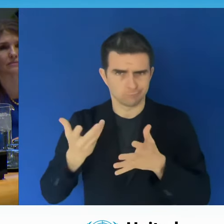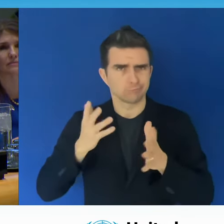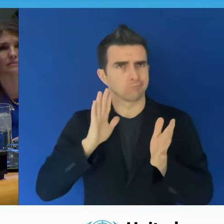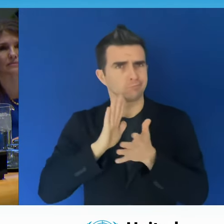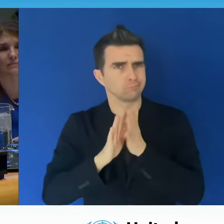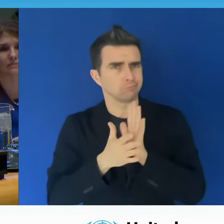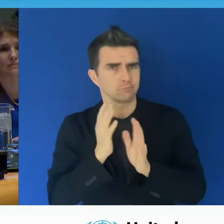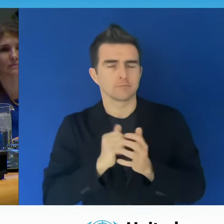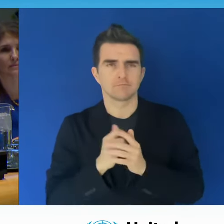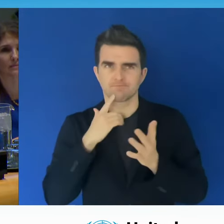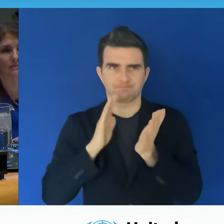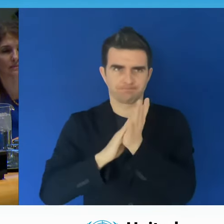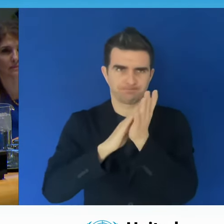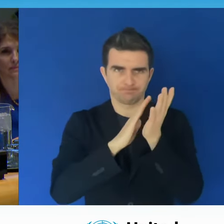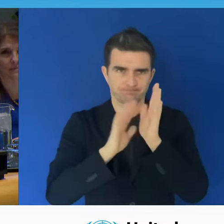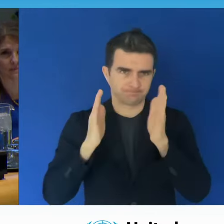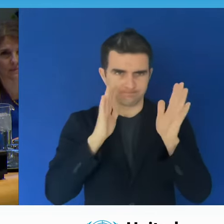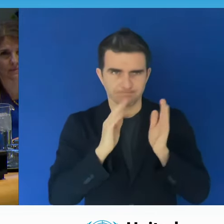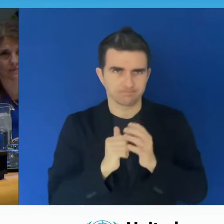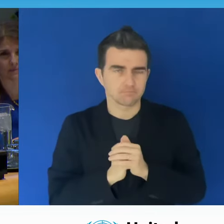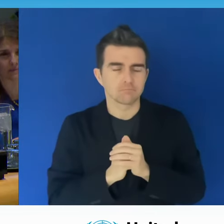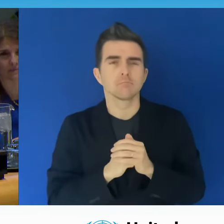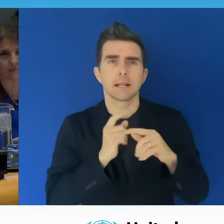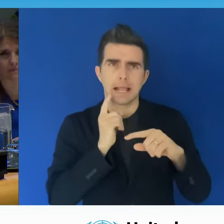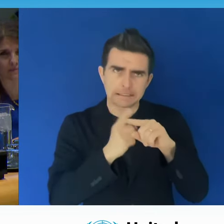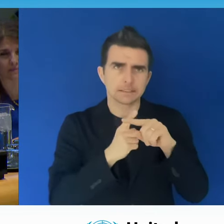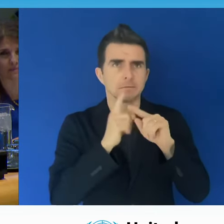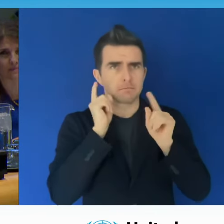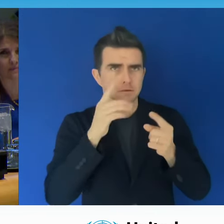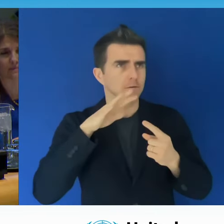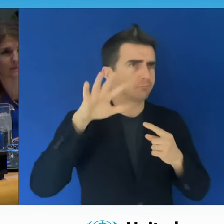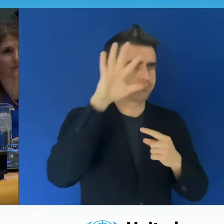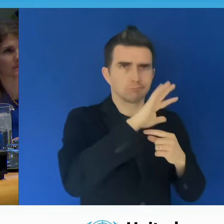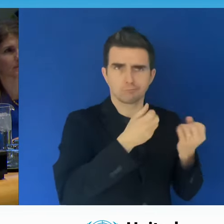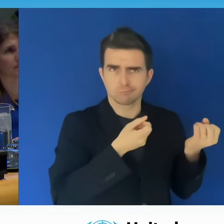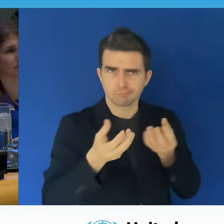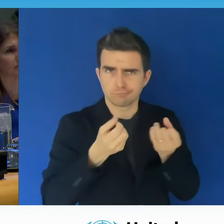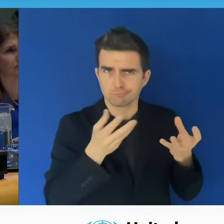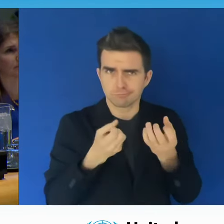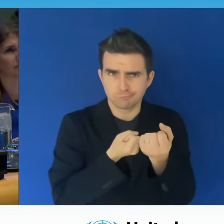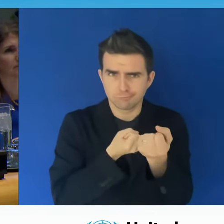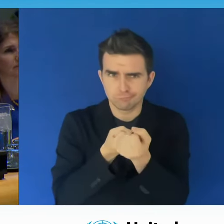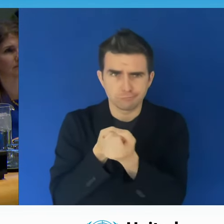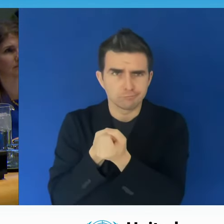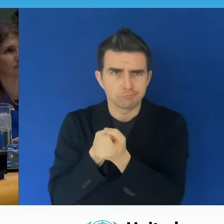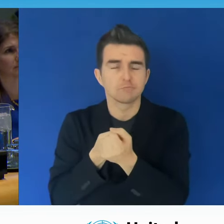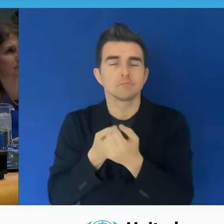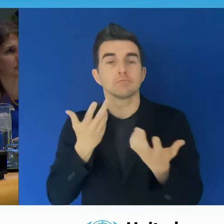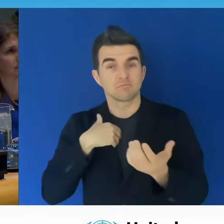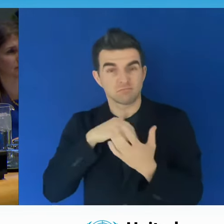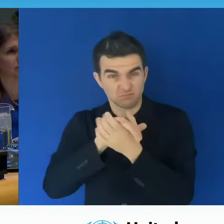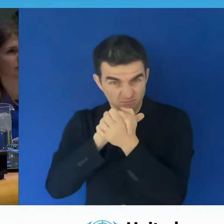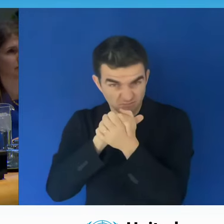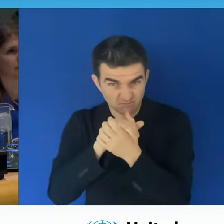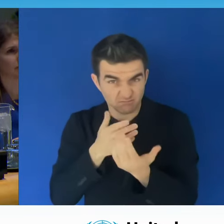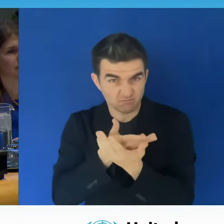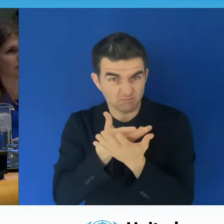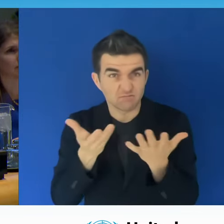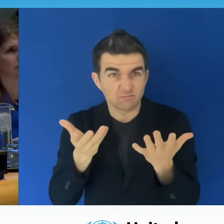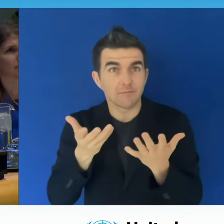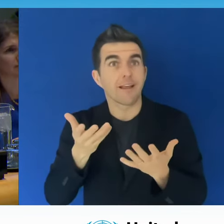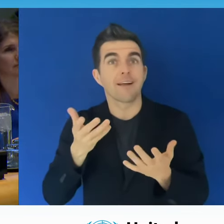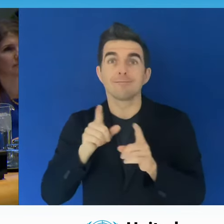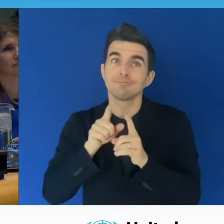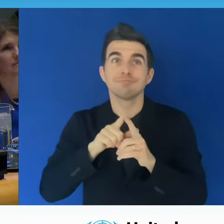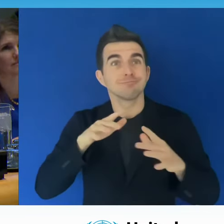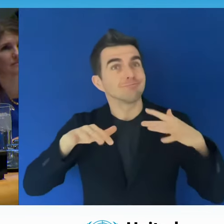the international system is cracking. The future of multilateralism is at stake. And so we